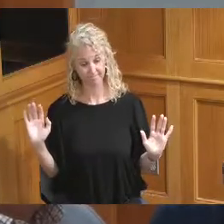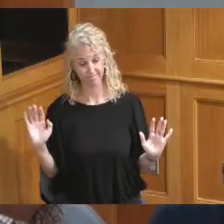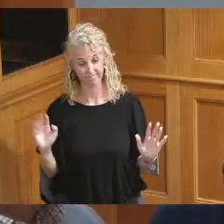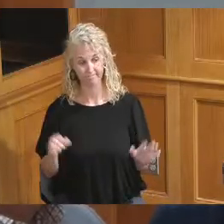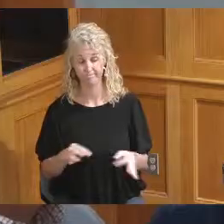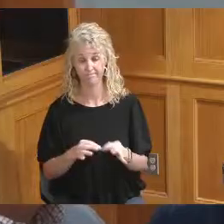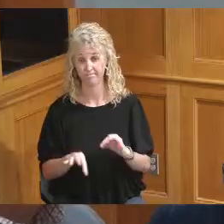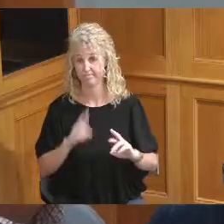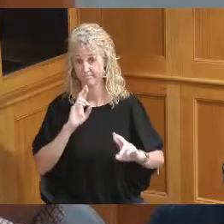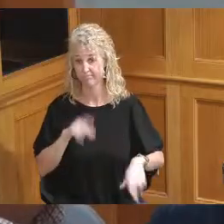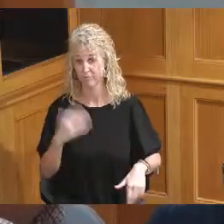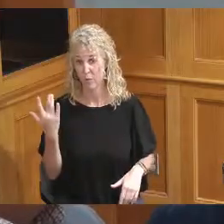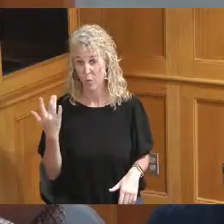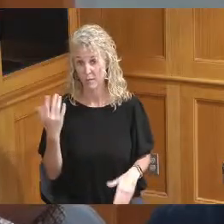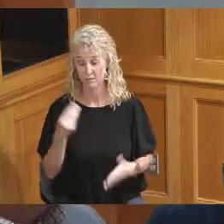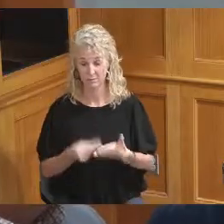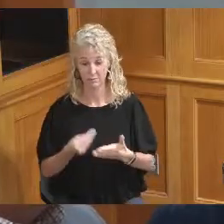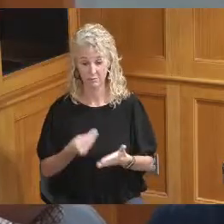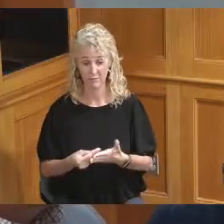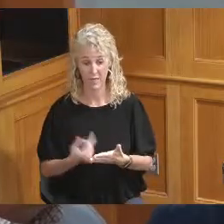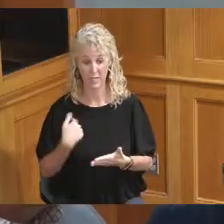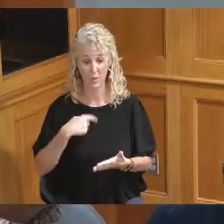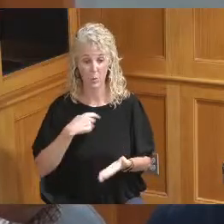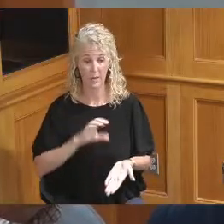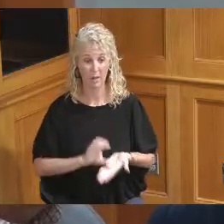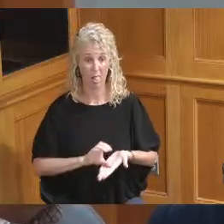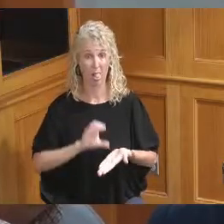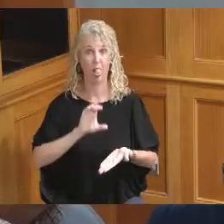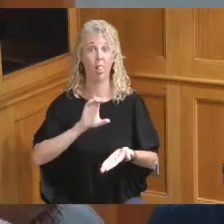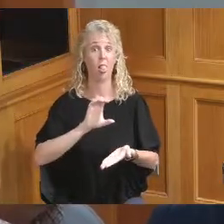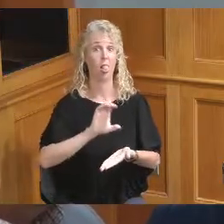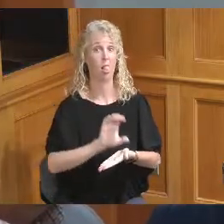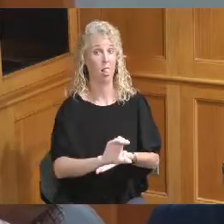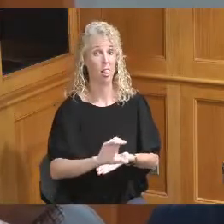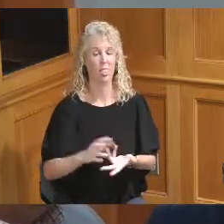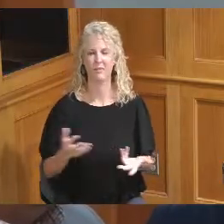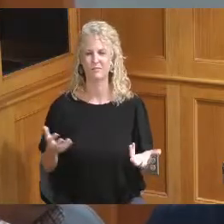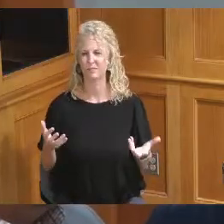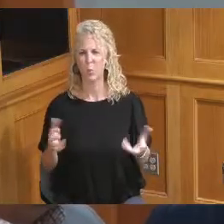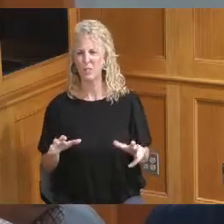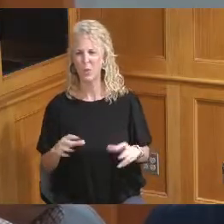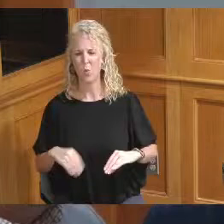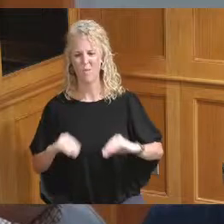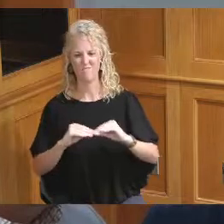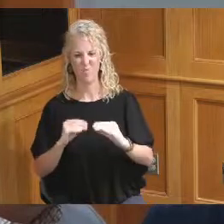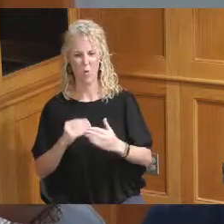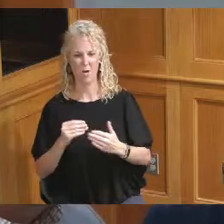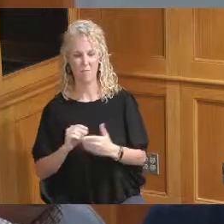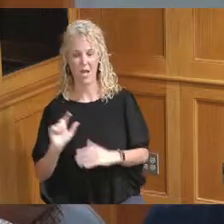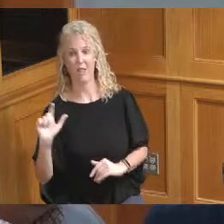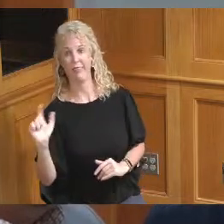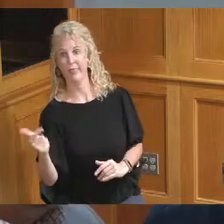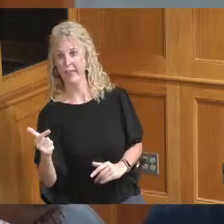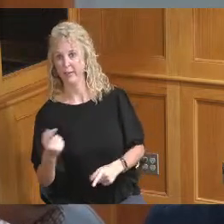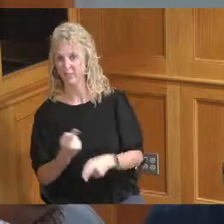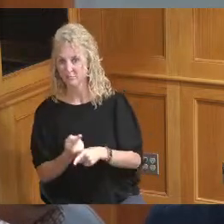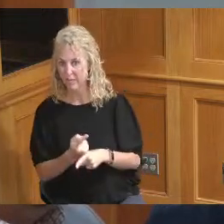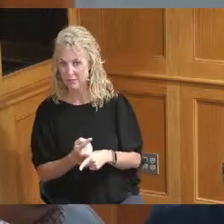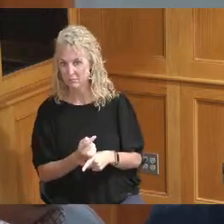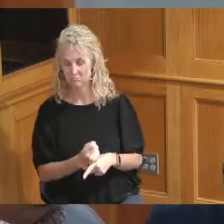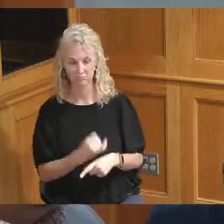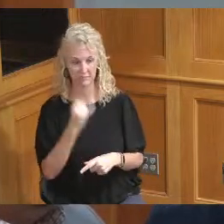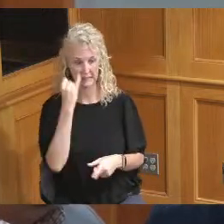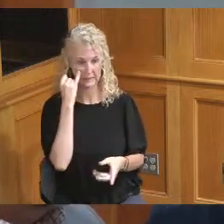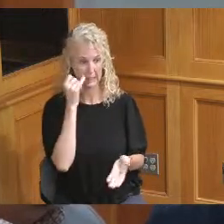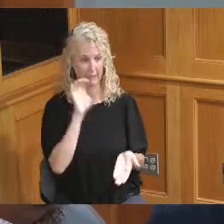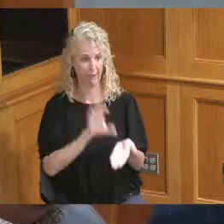simple reason is we're investing money up front. There shouldn't be a large need for capital expenditures in the years that we're